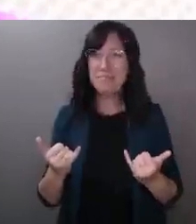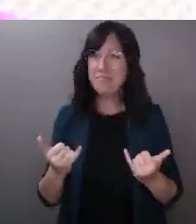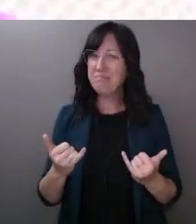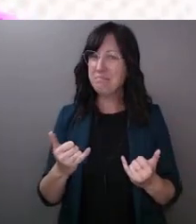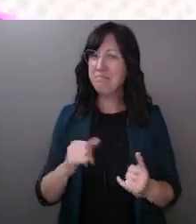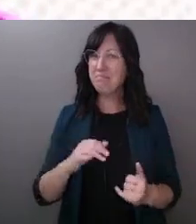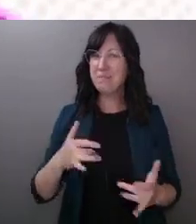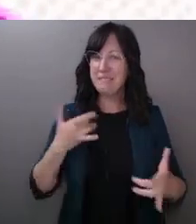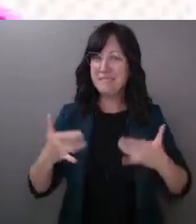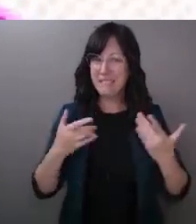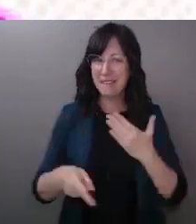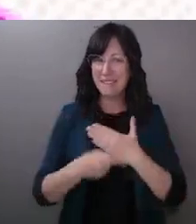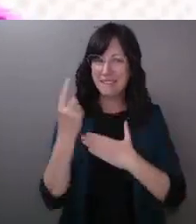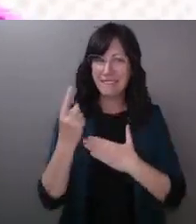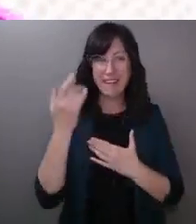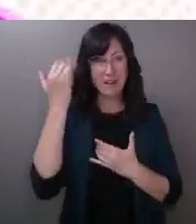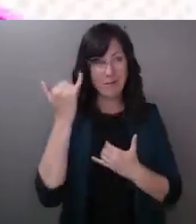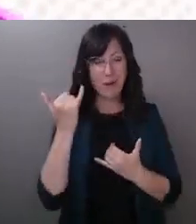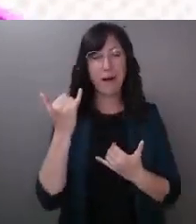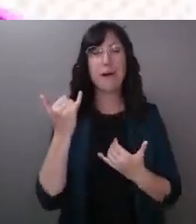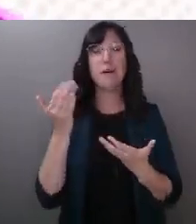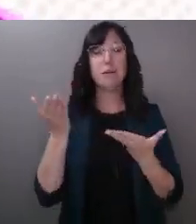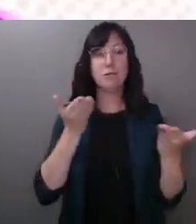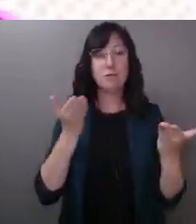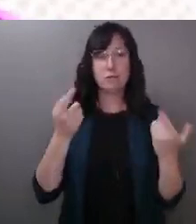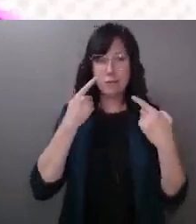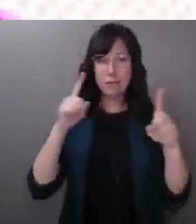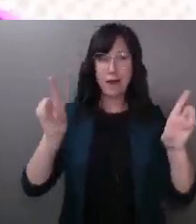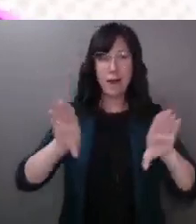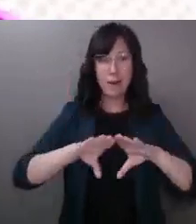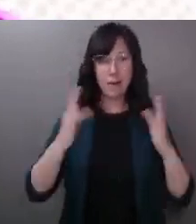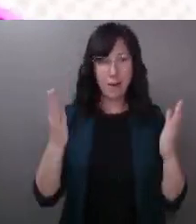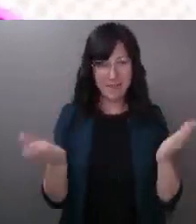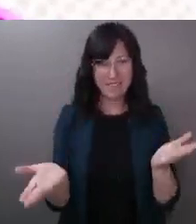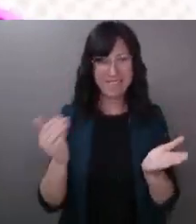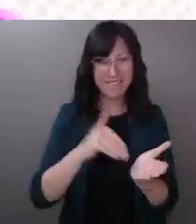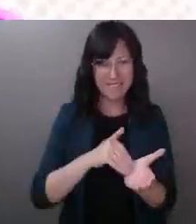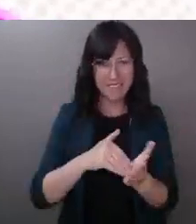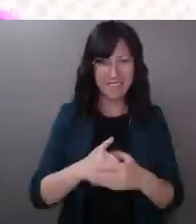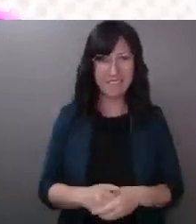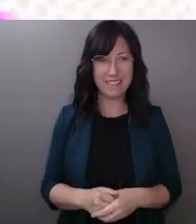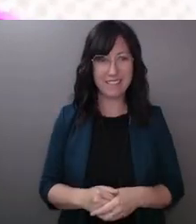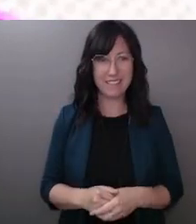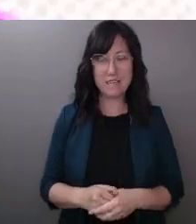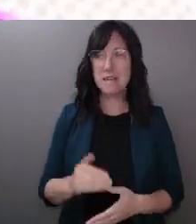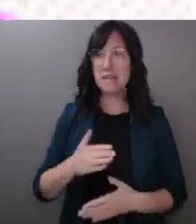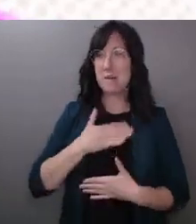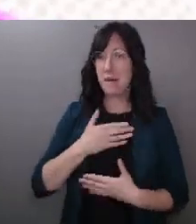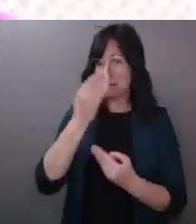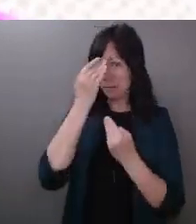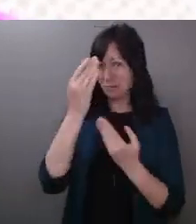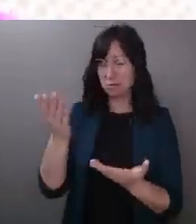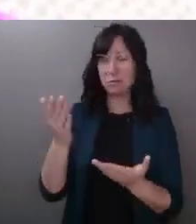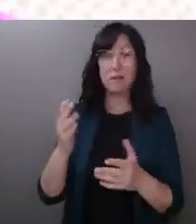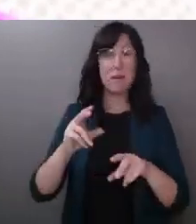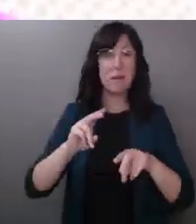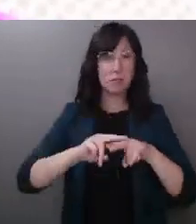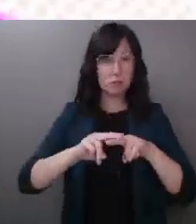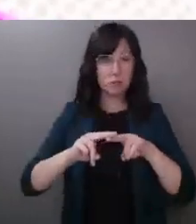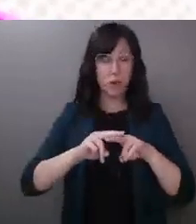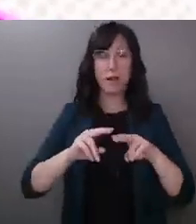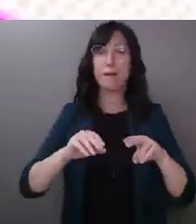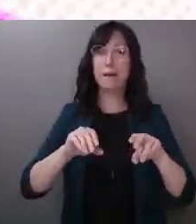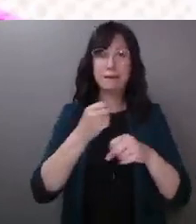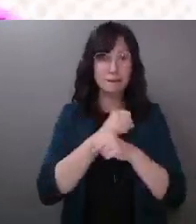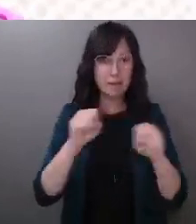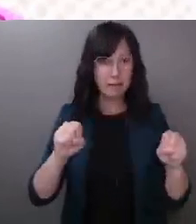day today because we were able to reestablish service. I'm happy to share that safe and fully accessible Line 1